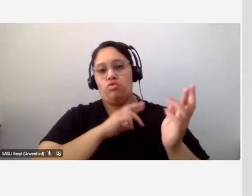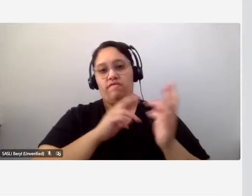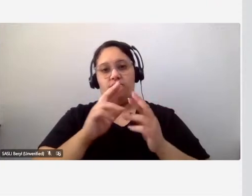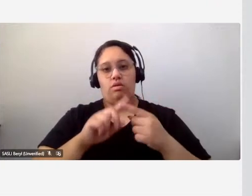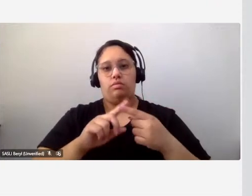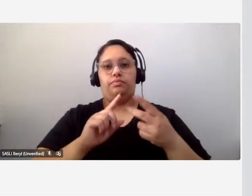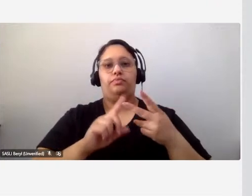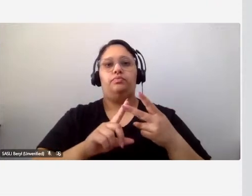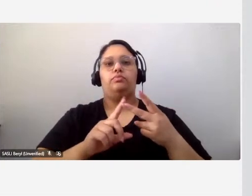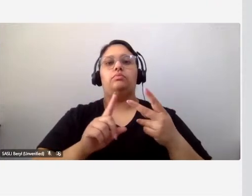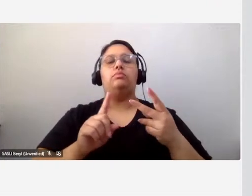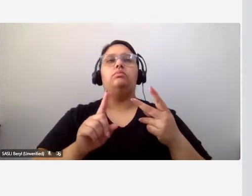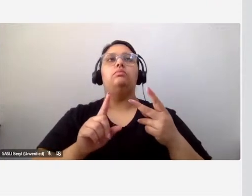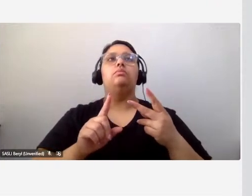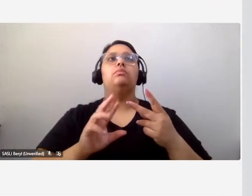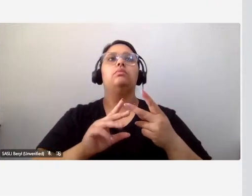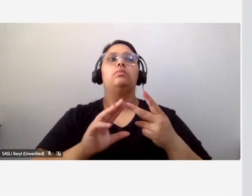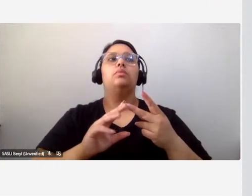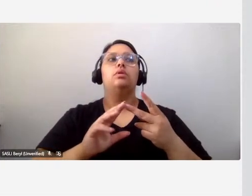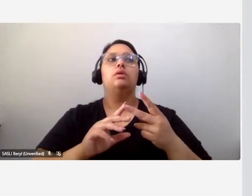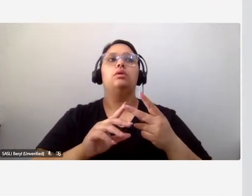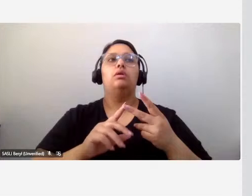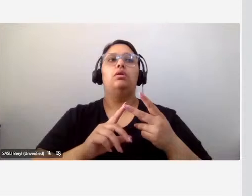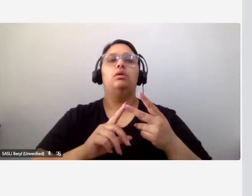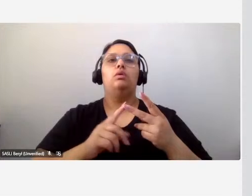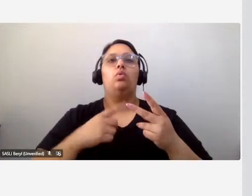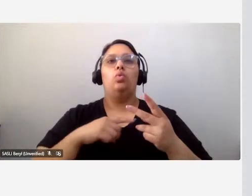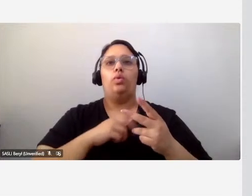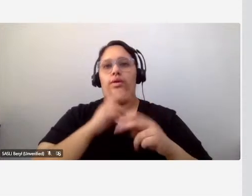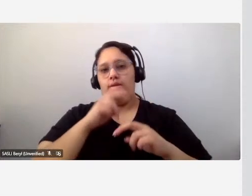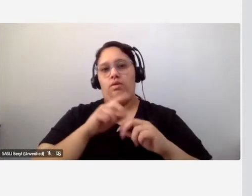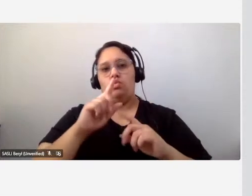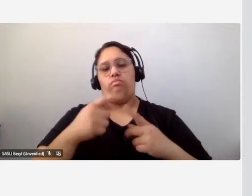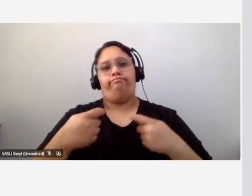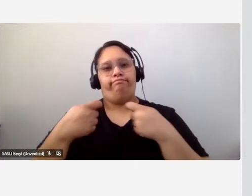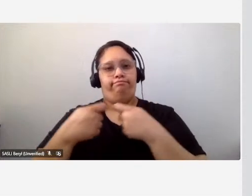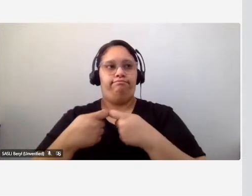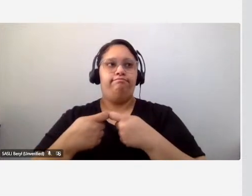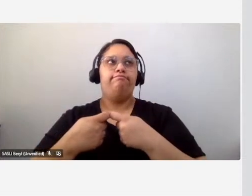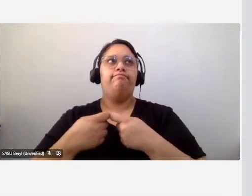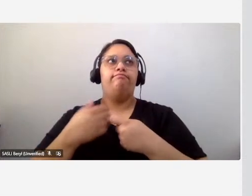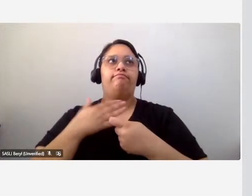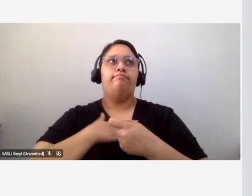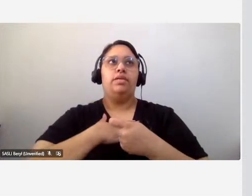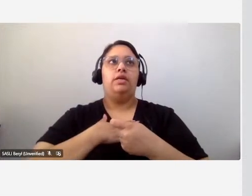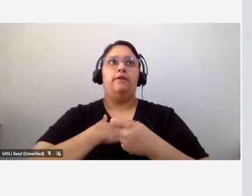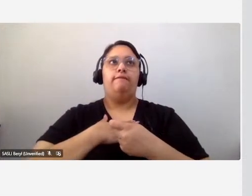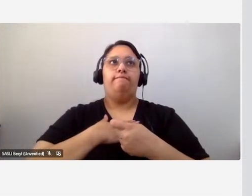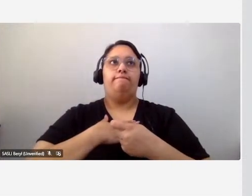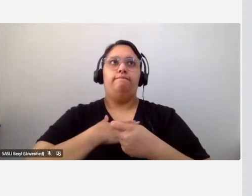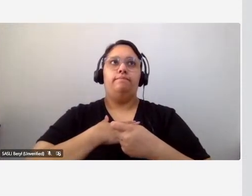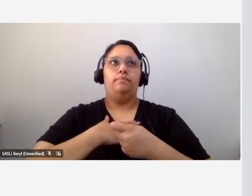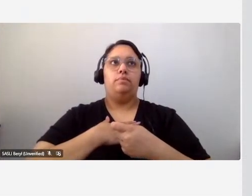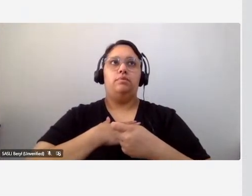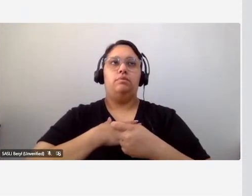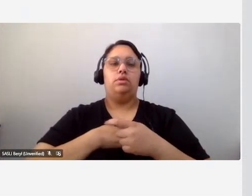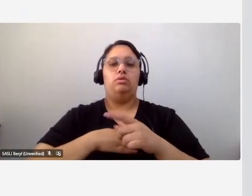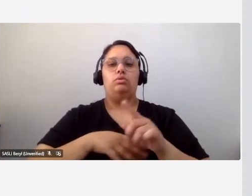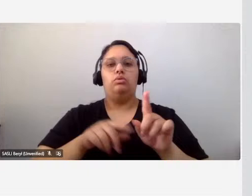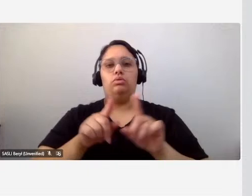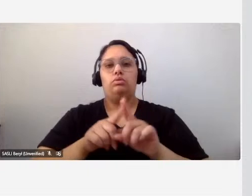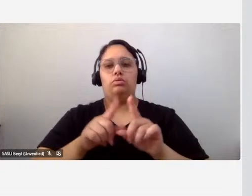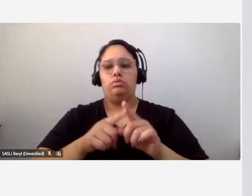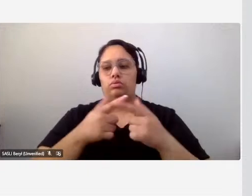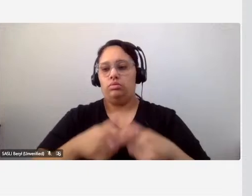to, and let's have your inputs. I'm taking hands for inputs around the